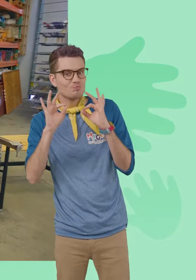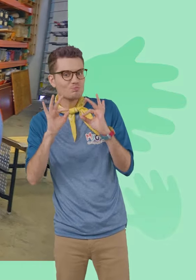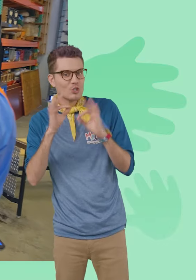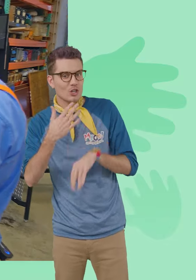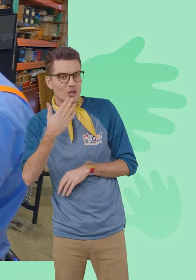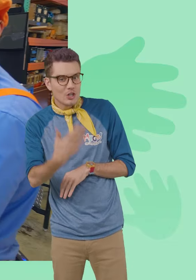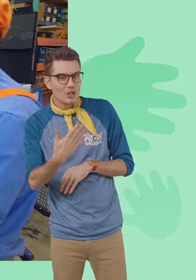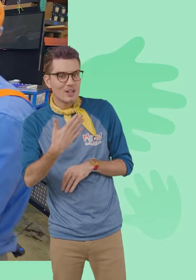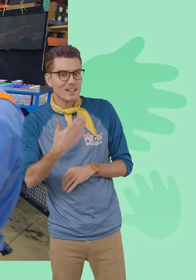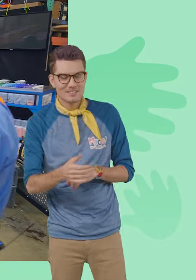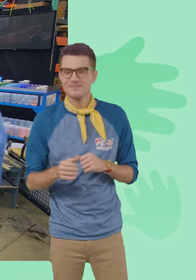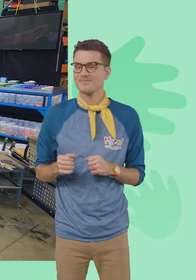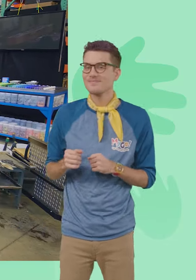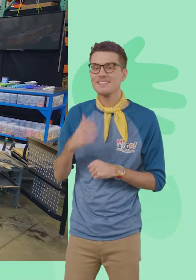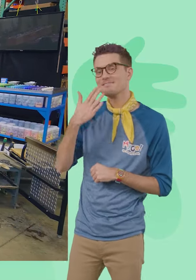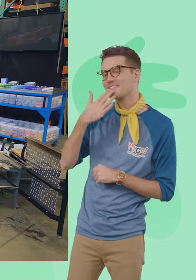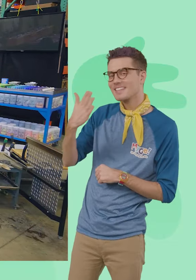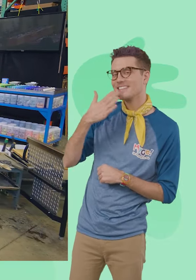Whoa, this is fun.